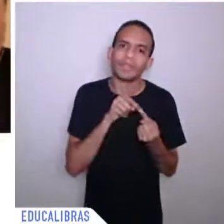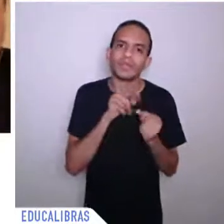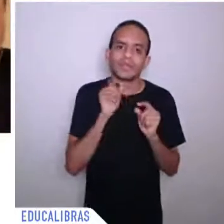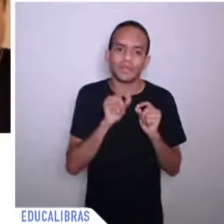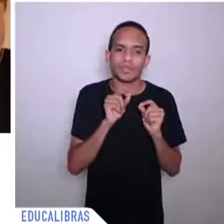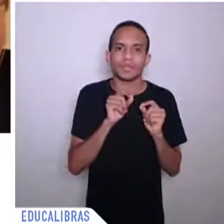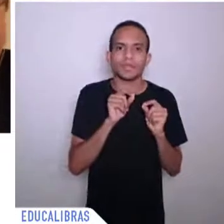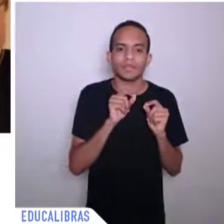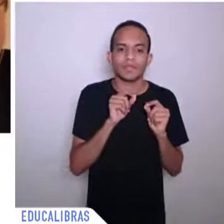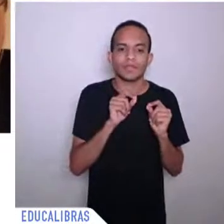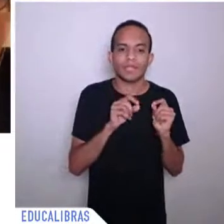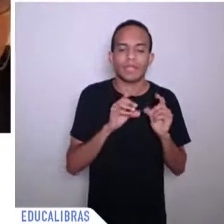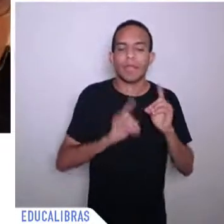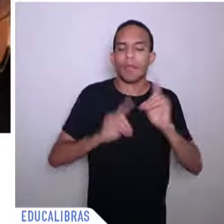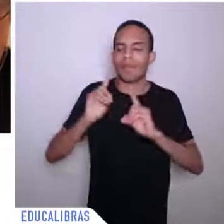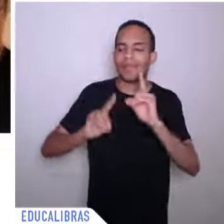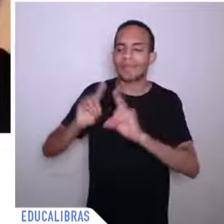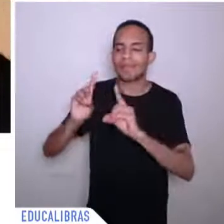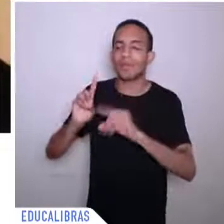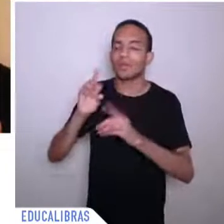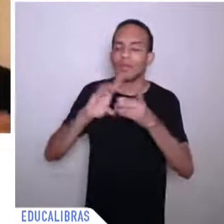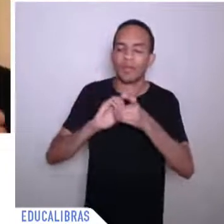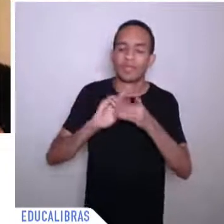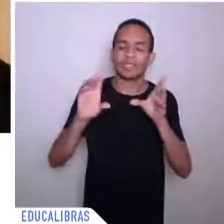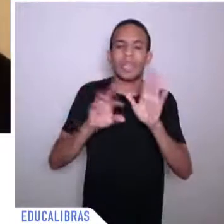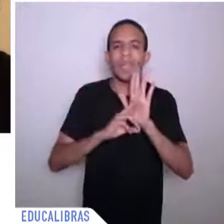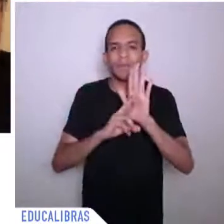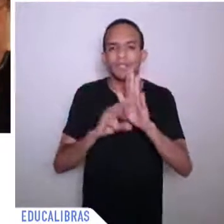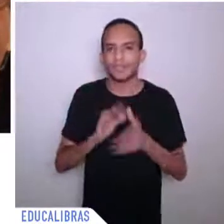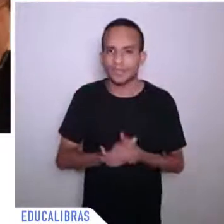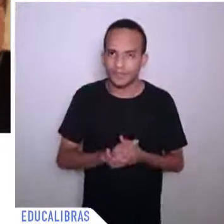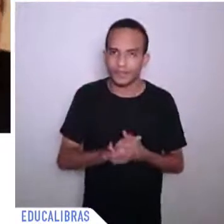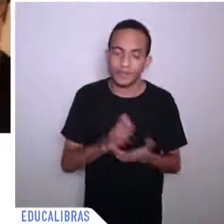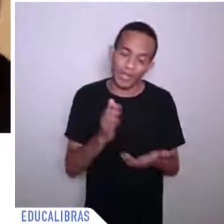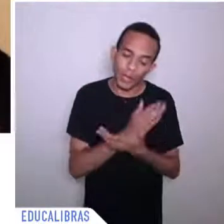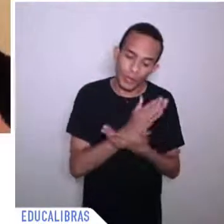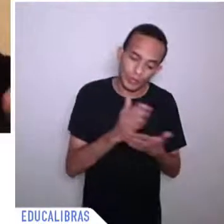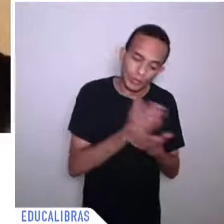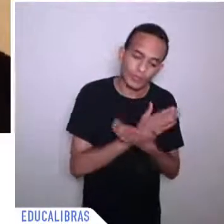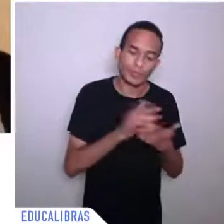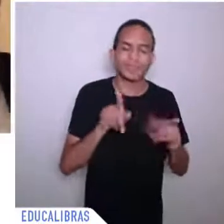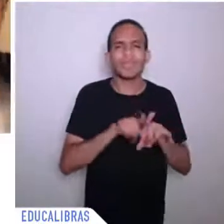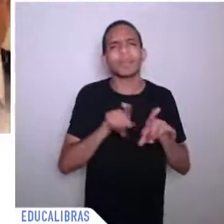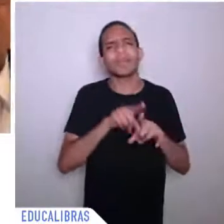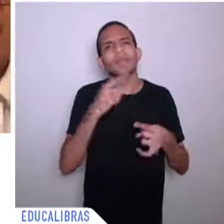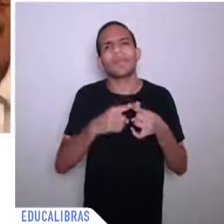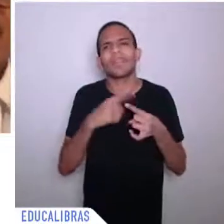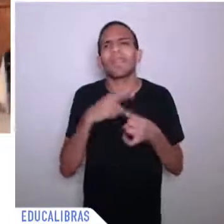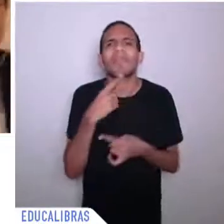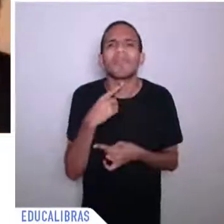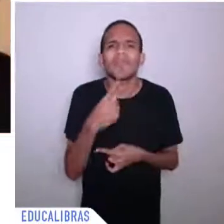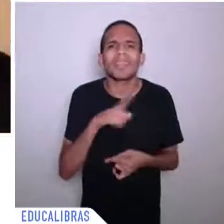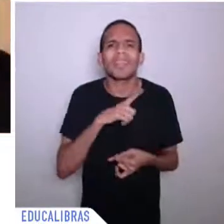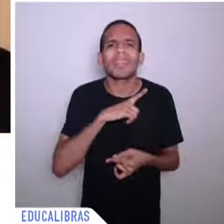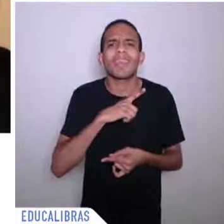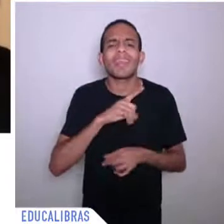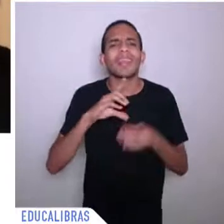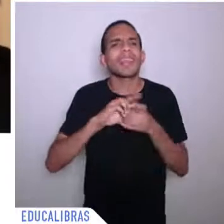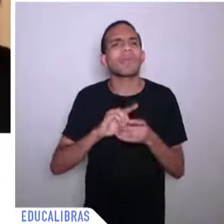government. But the fact is that democracy, we incorporate the model of representative